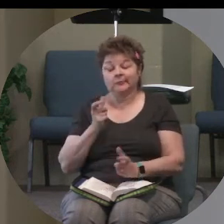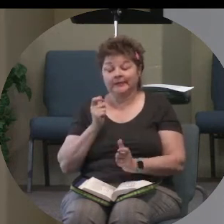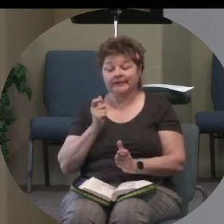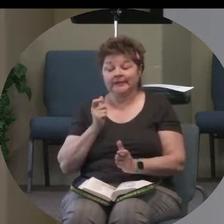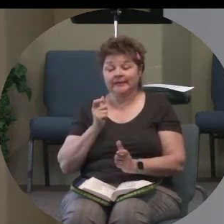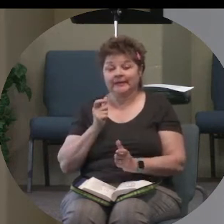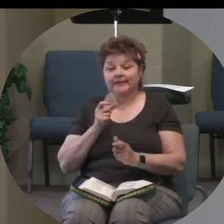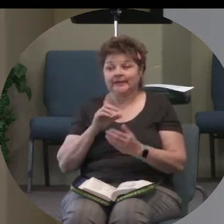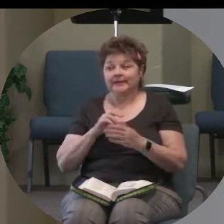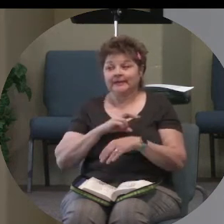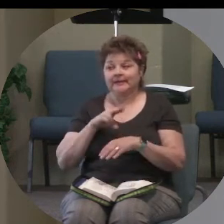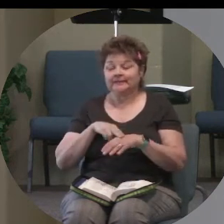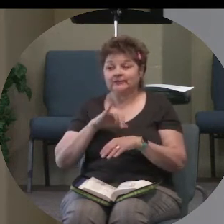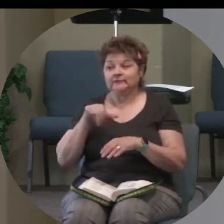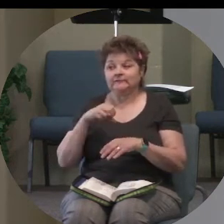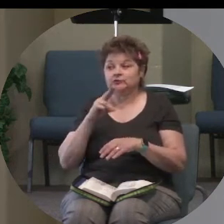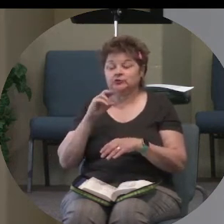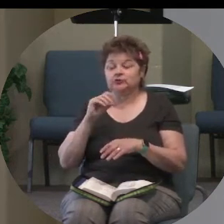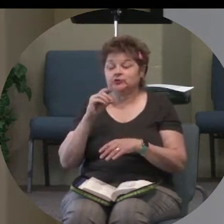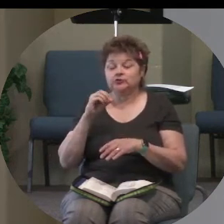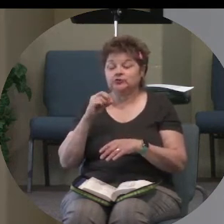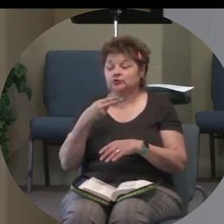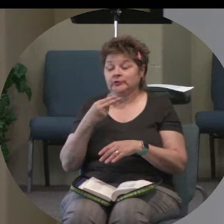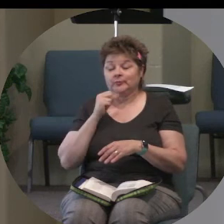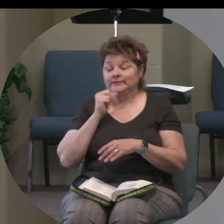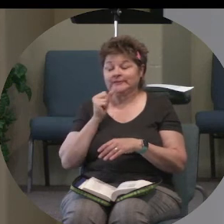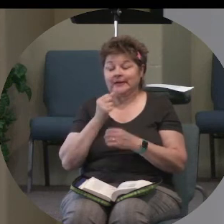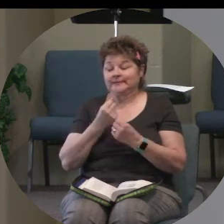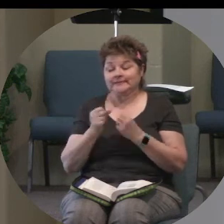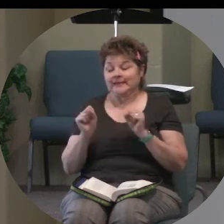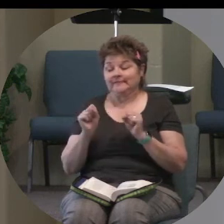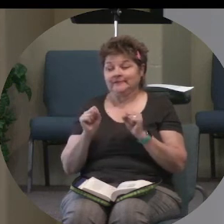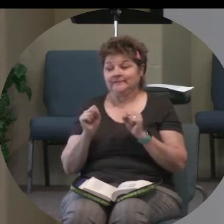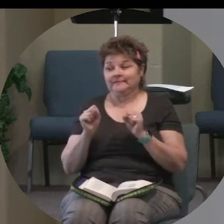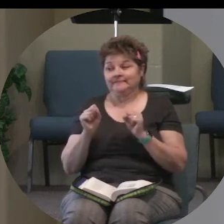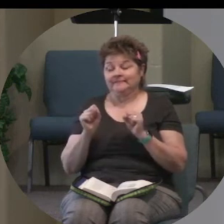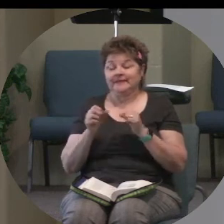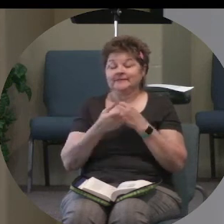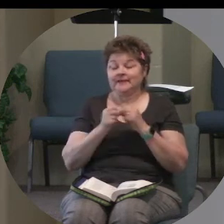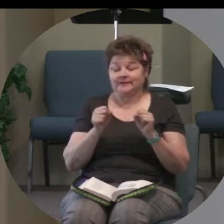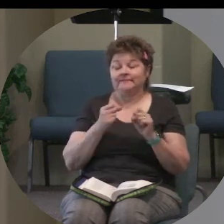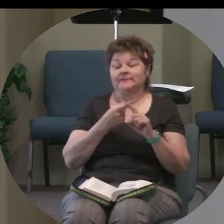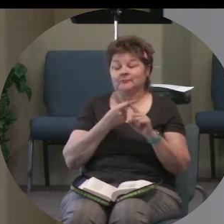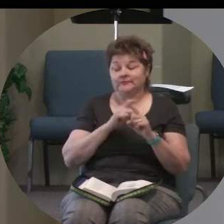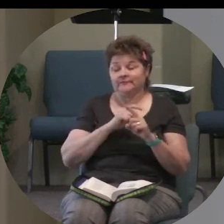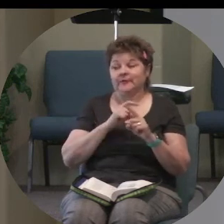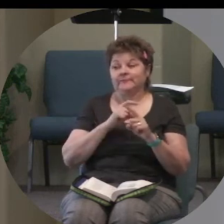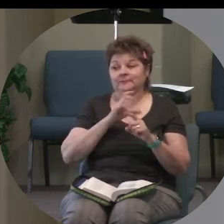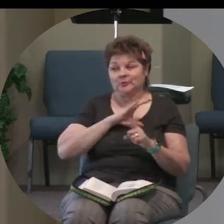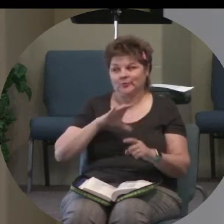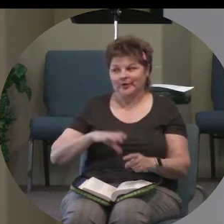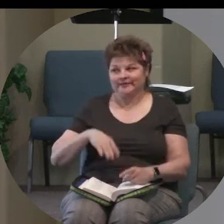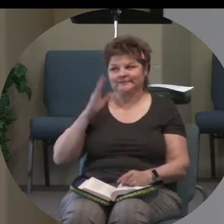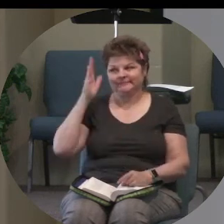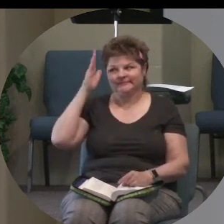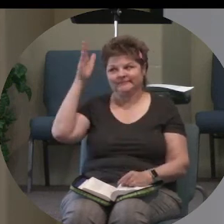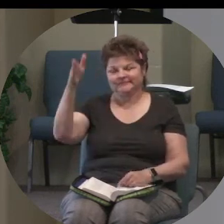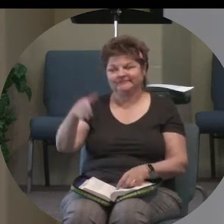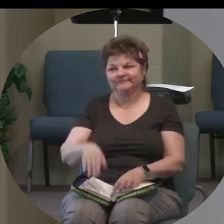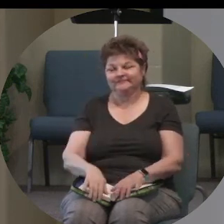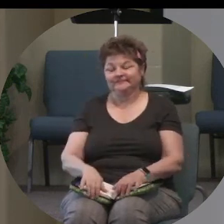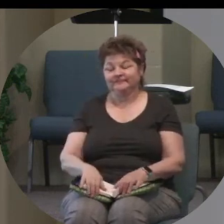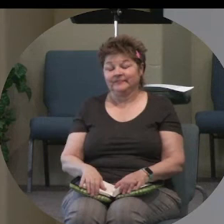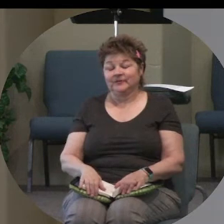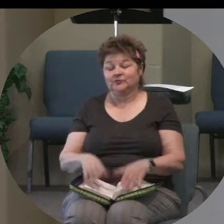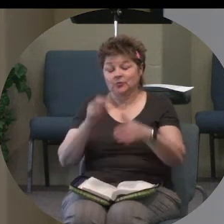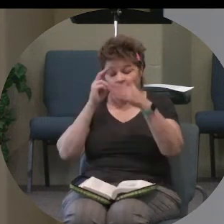not saved. It was ultimately in Christ that salvation comes. Right? There's a point where prophecy